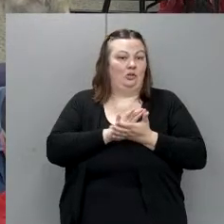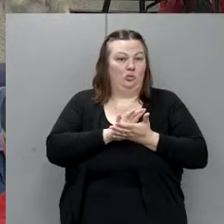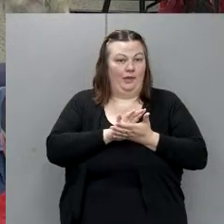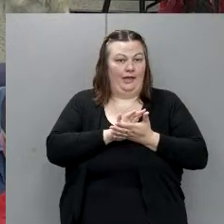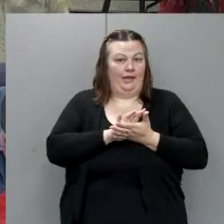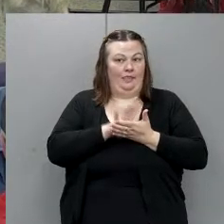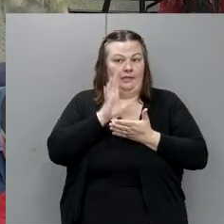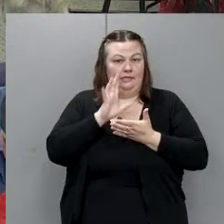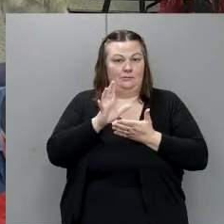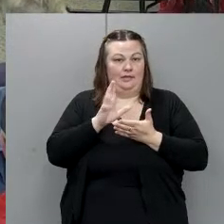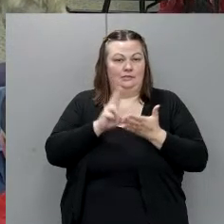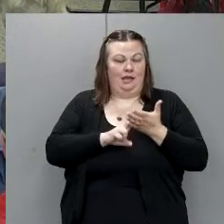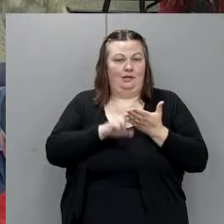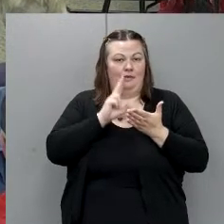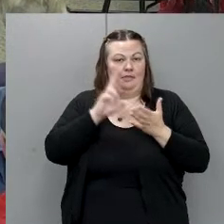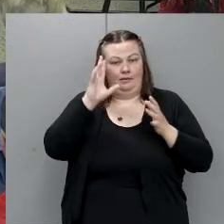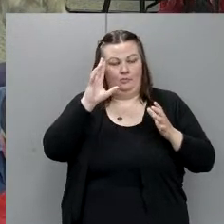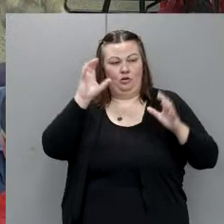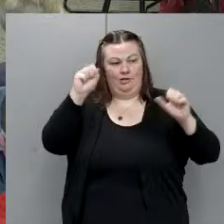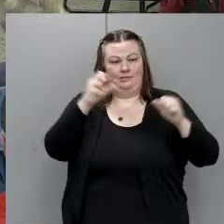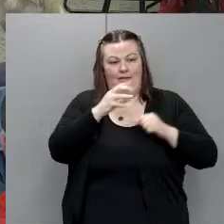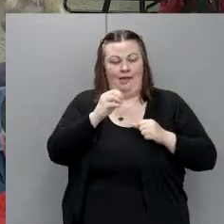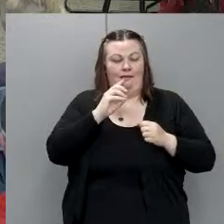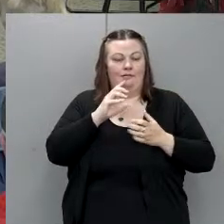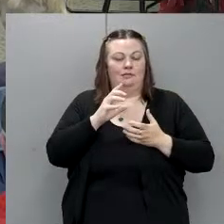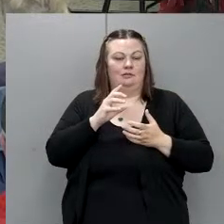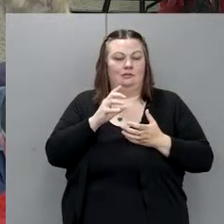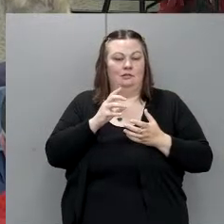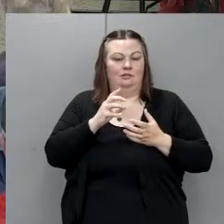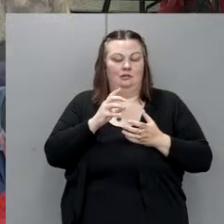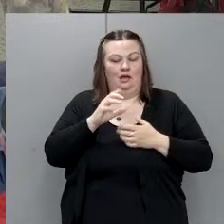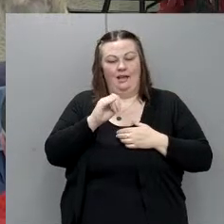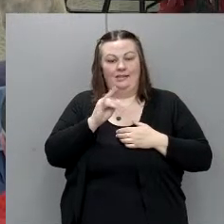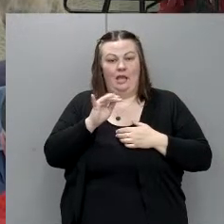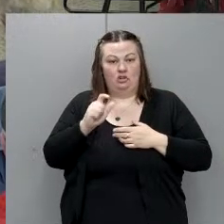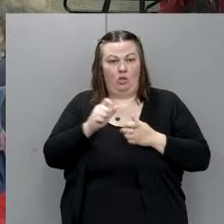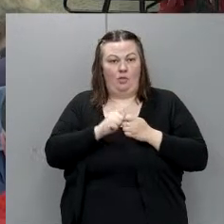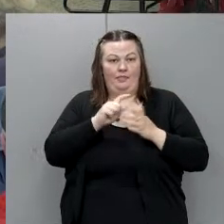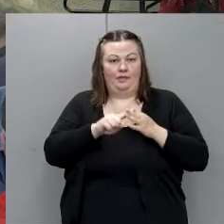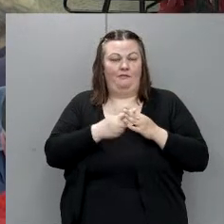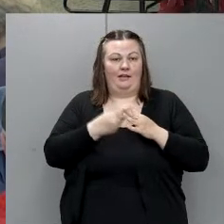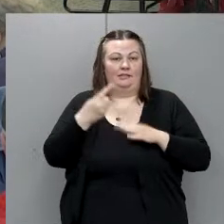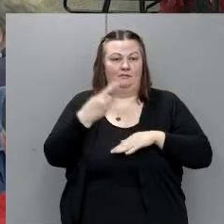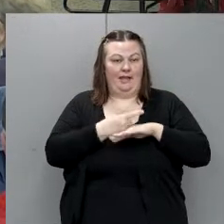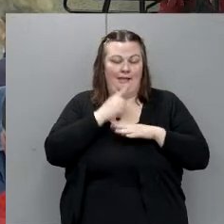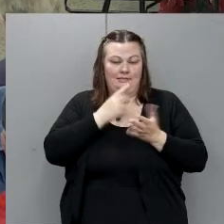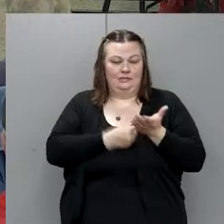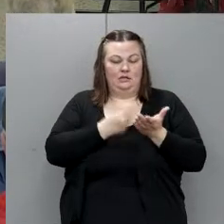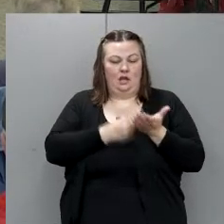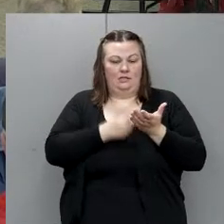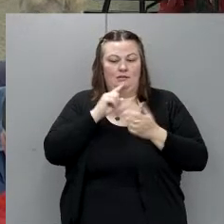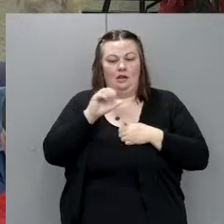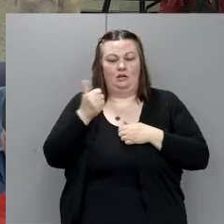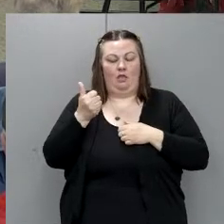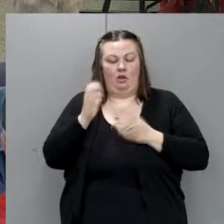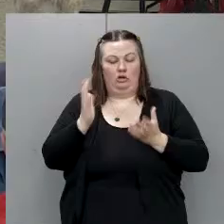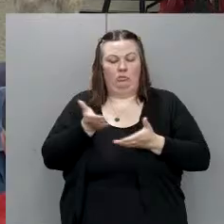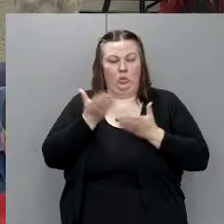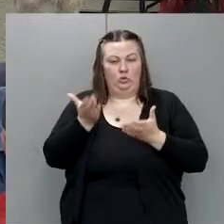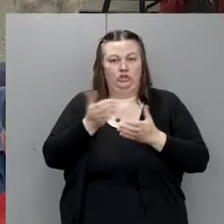that's been executed by the president and initialed with the effective dates as discussed in another